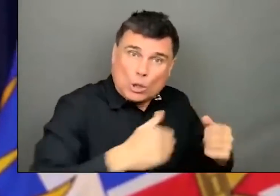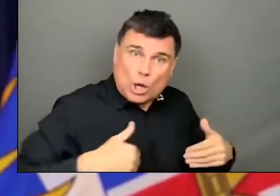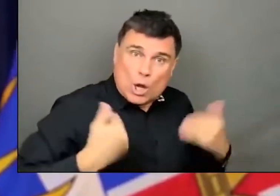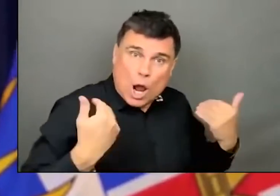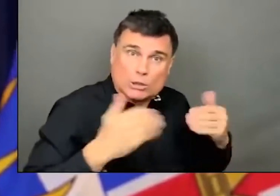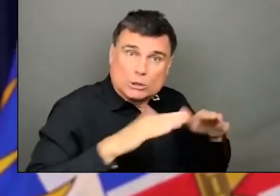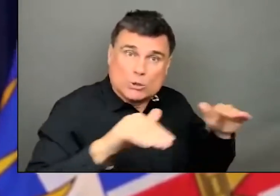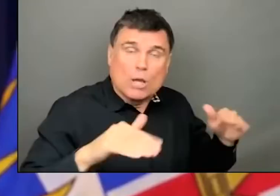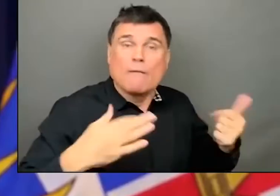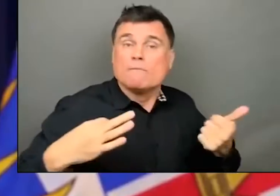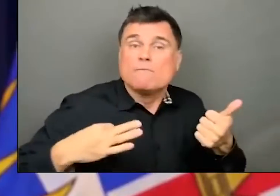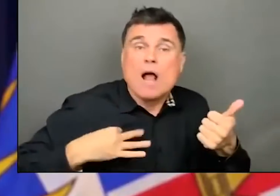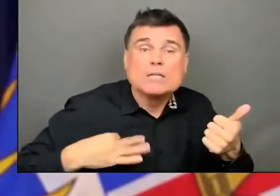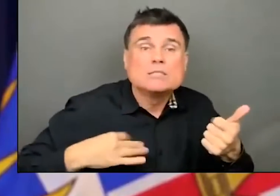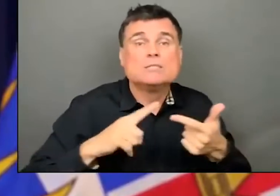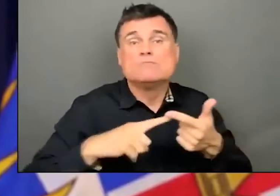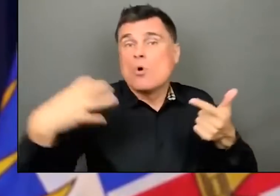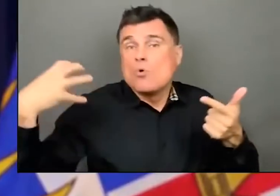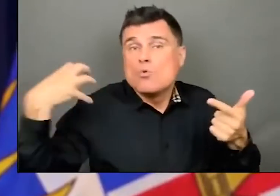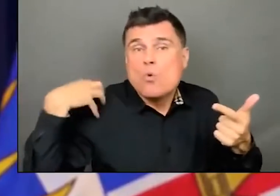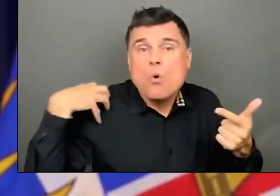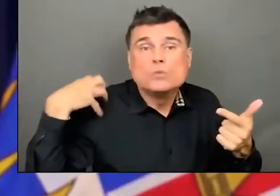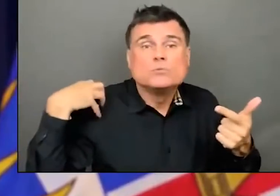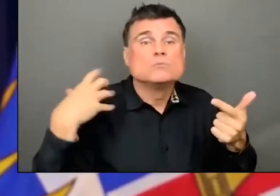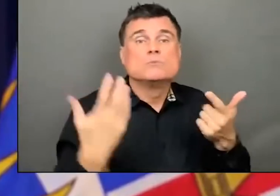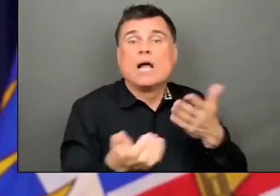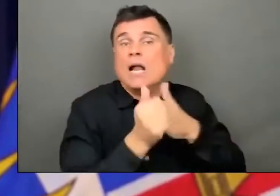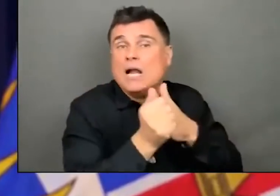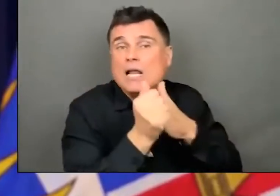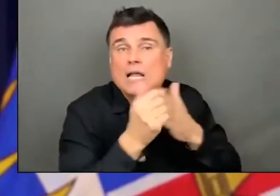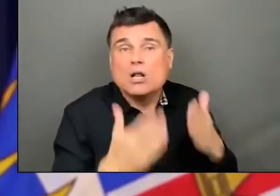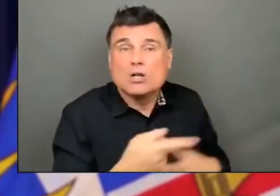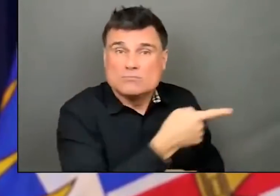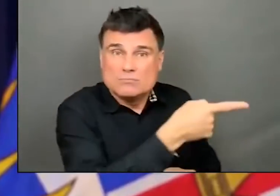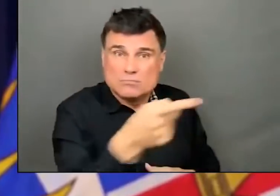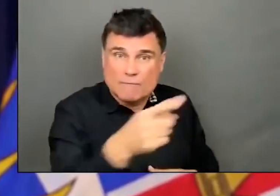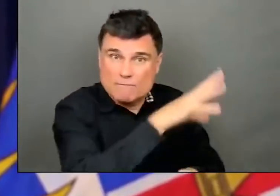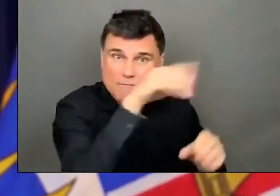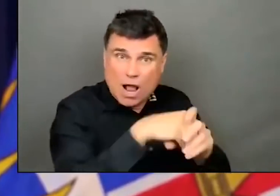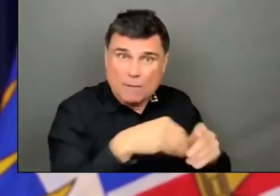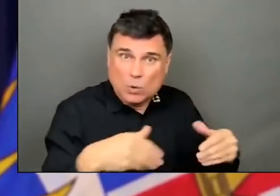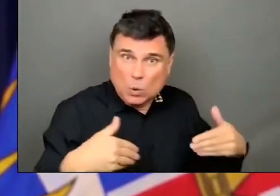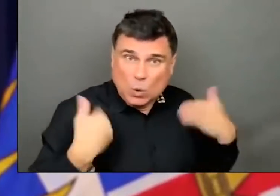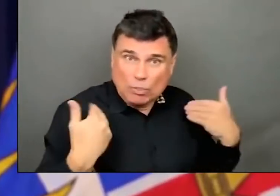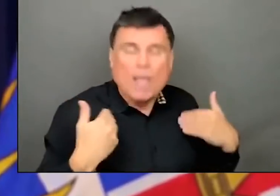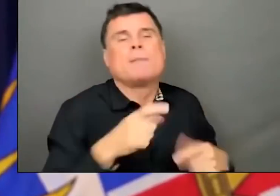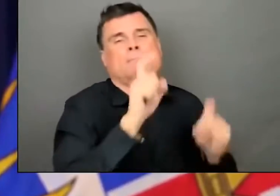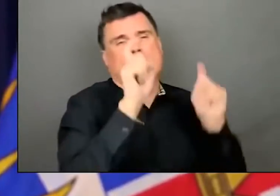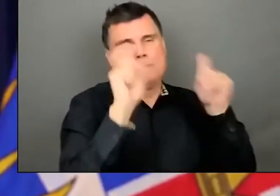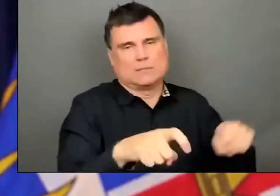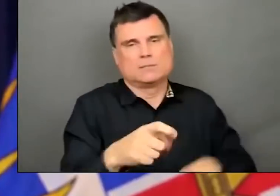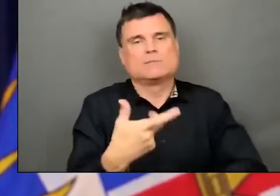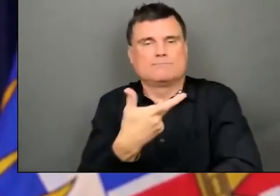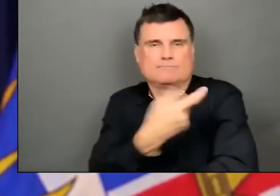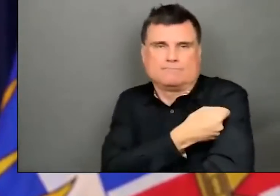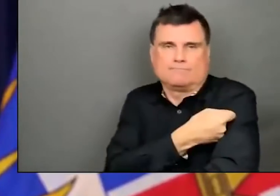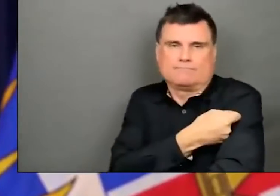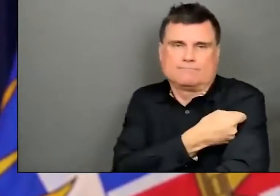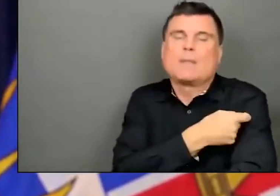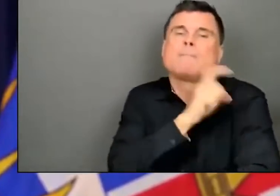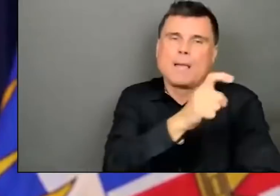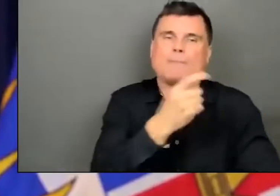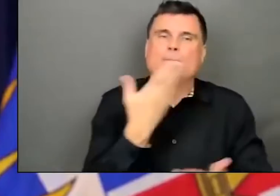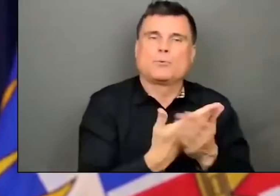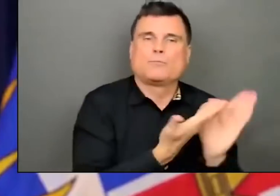or supporting youth sports and activities, that you now must confirm proof of vaccination to continue in those